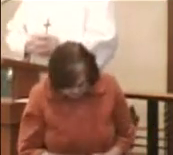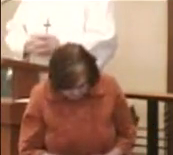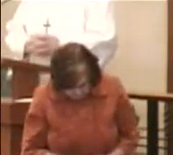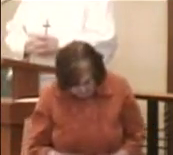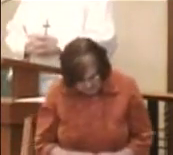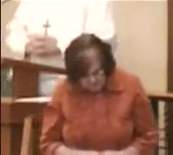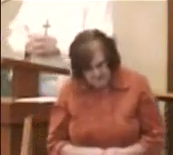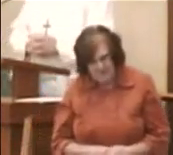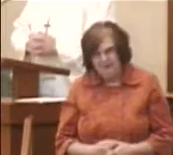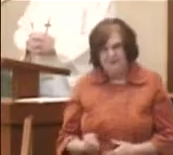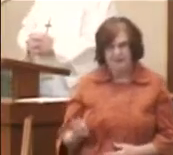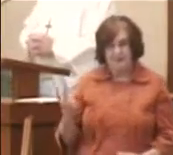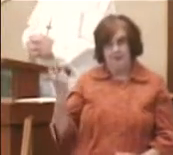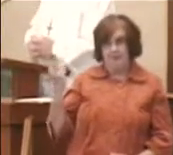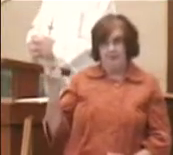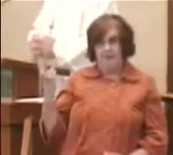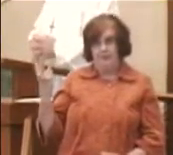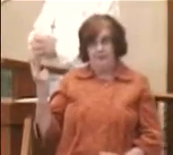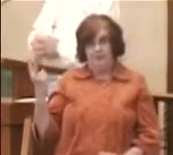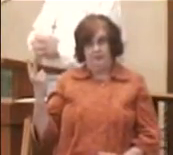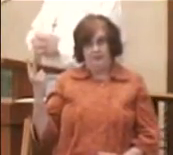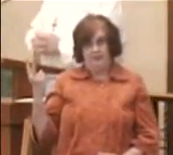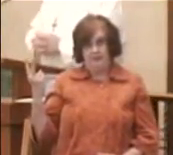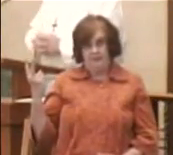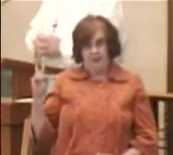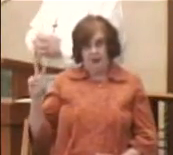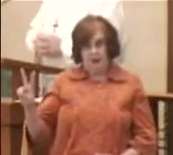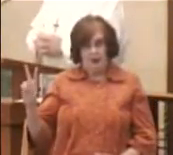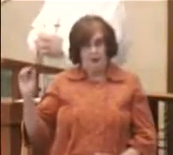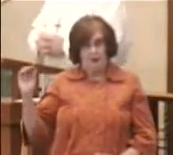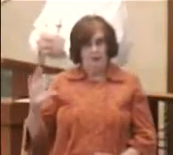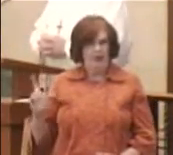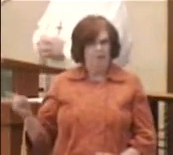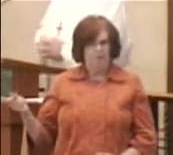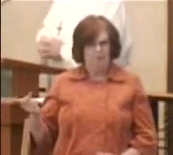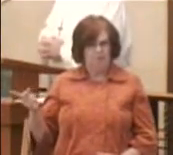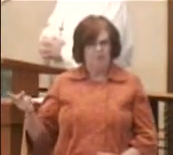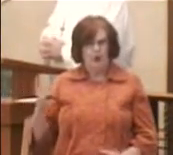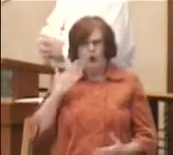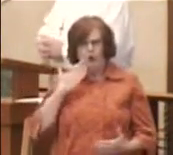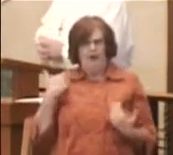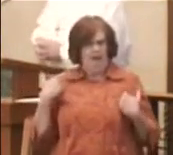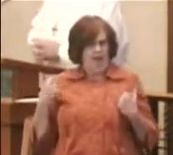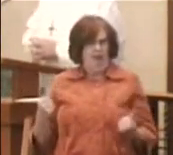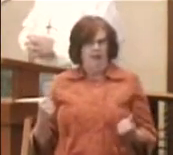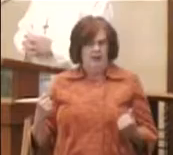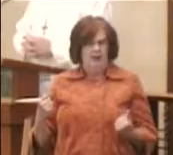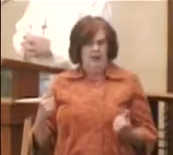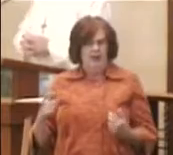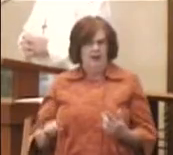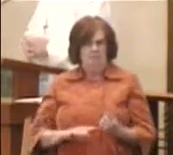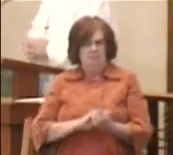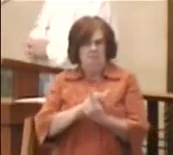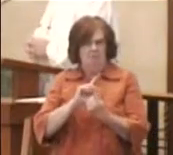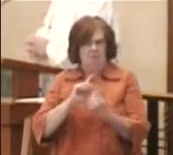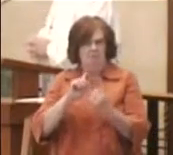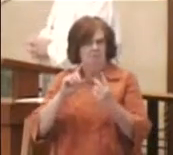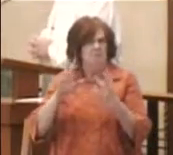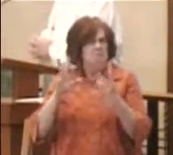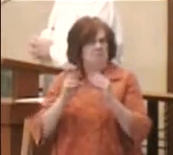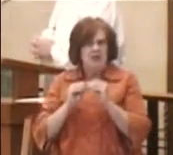Two fellows who enjoyed extraordinarily good health would meet for a birthday coffee at